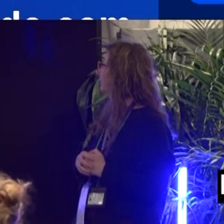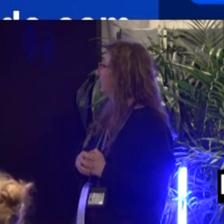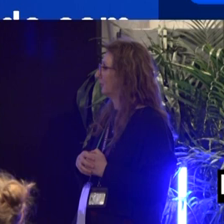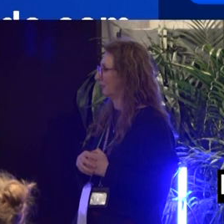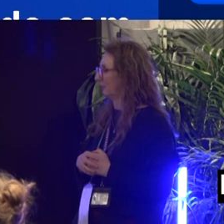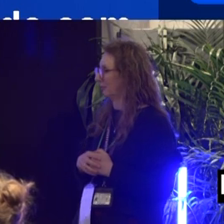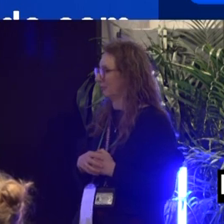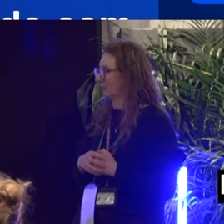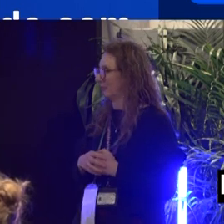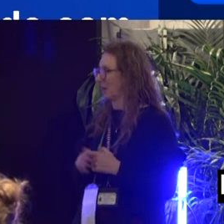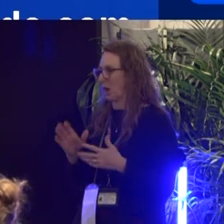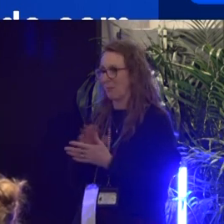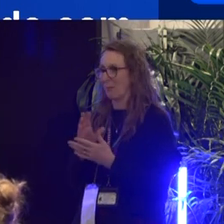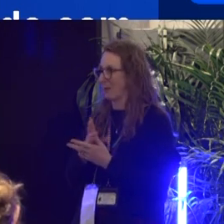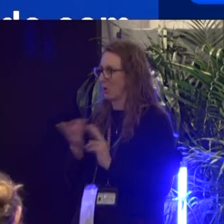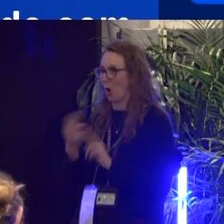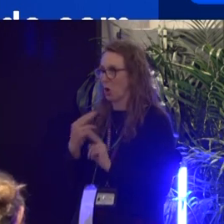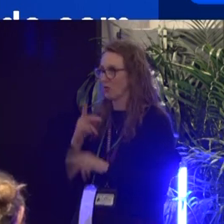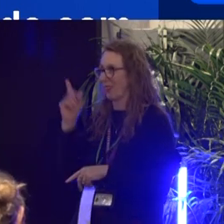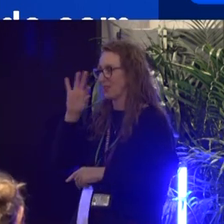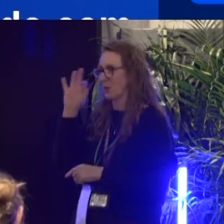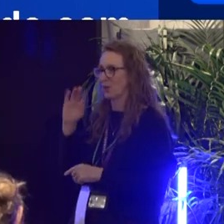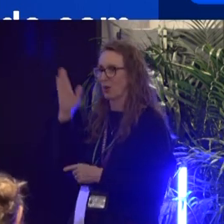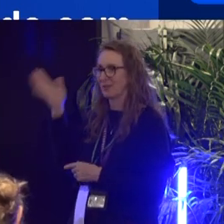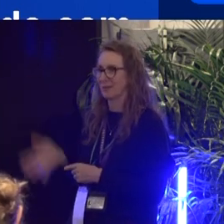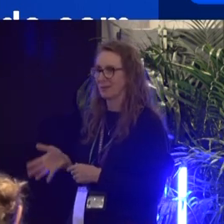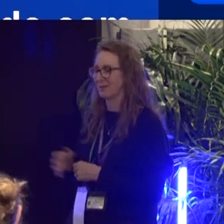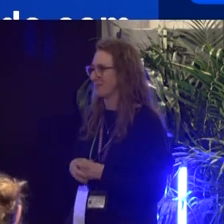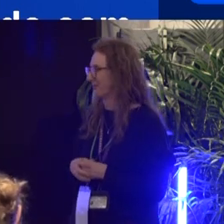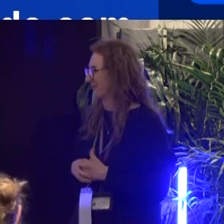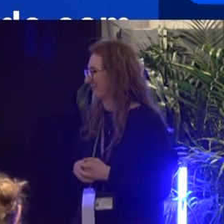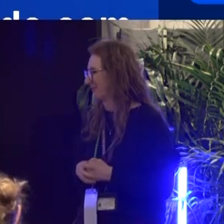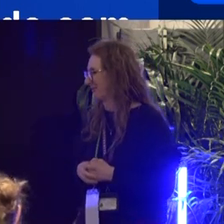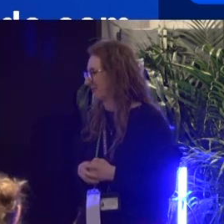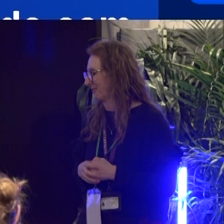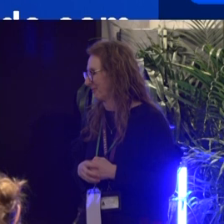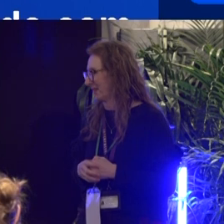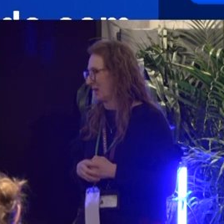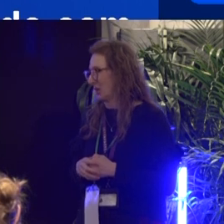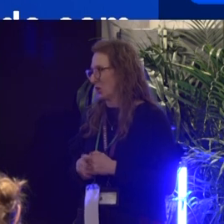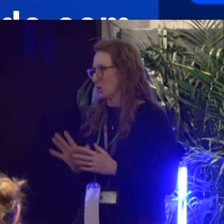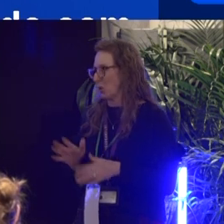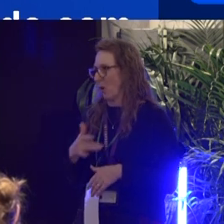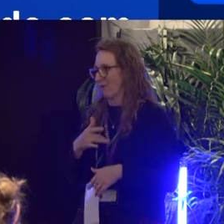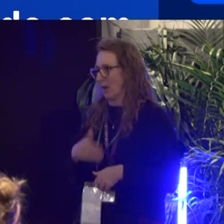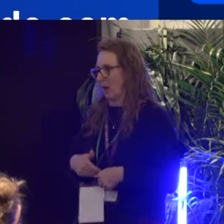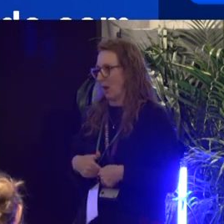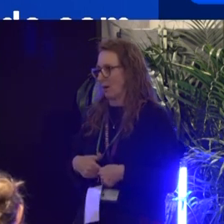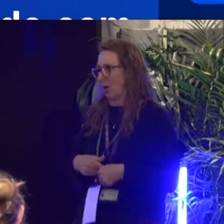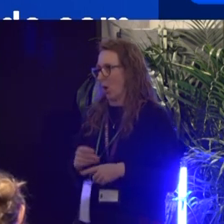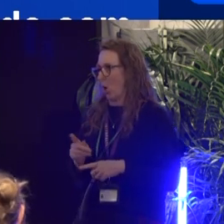I'm so happy I'm not answering these. Oh, thanks for saying that. I just got that feeling of like, oh my Lord, what